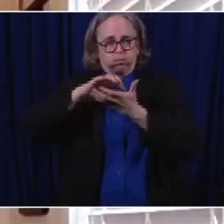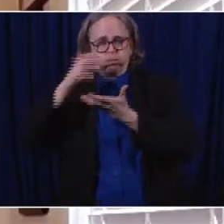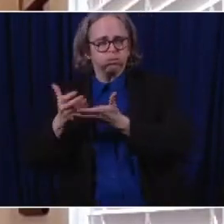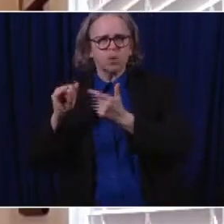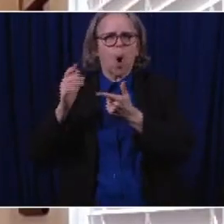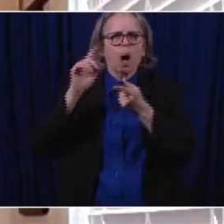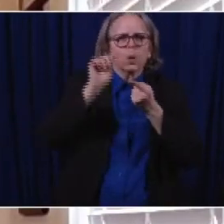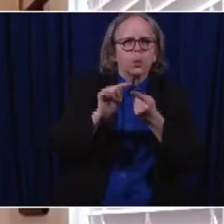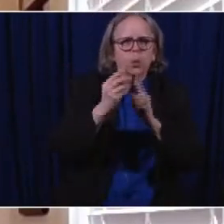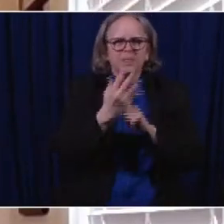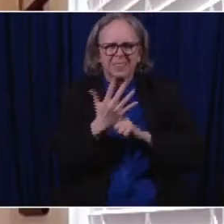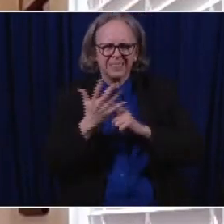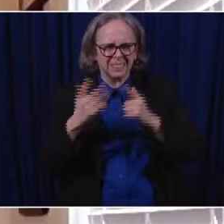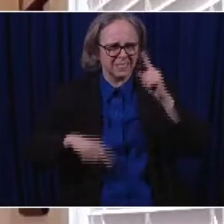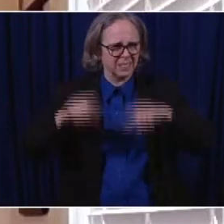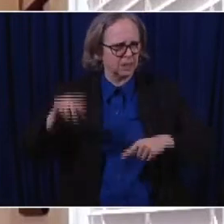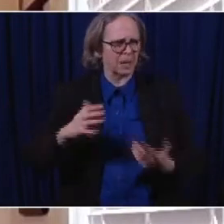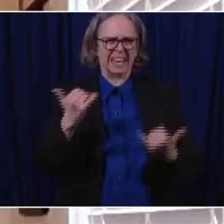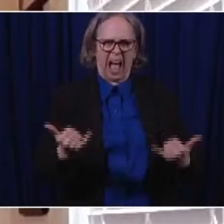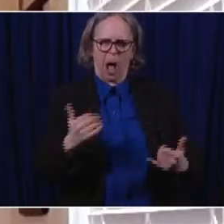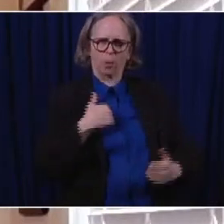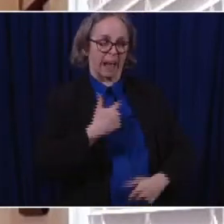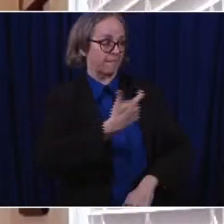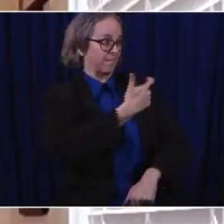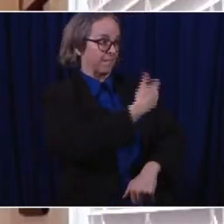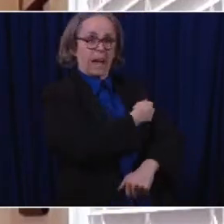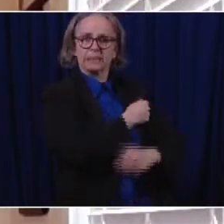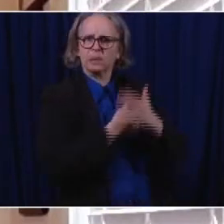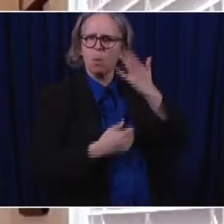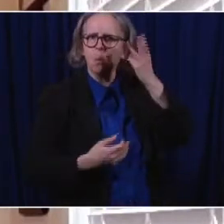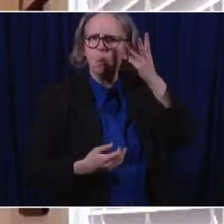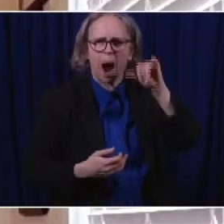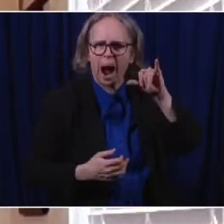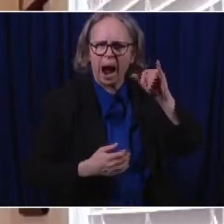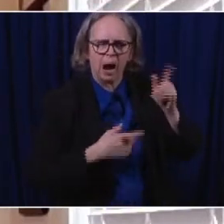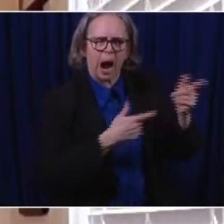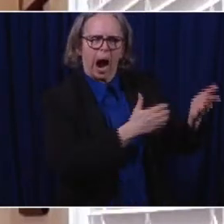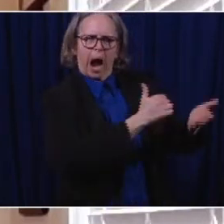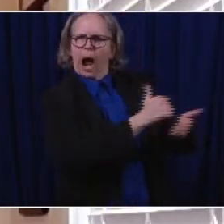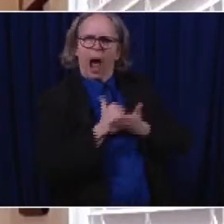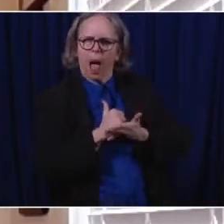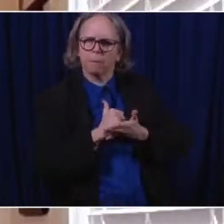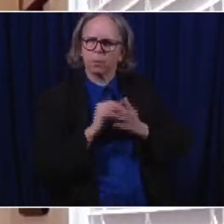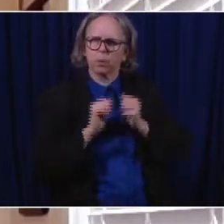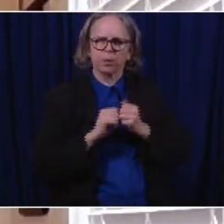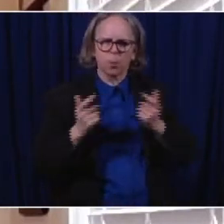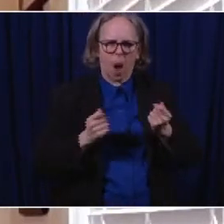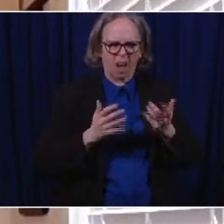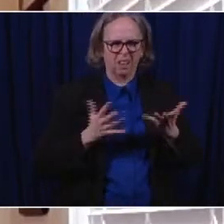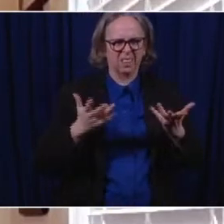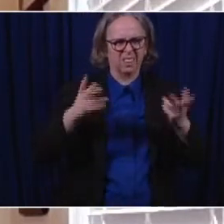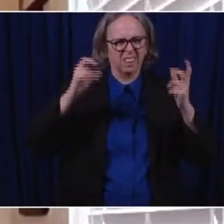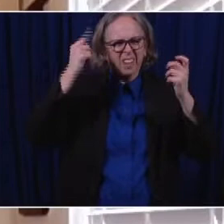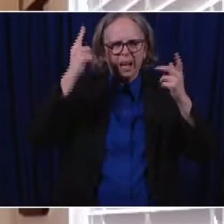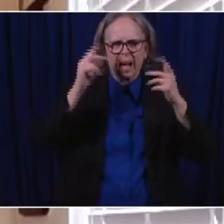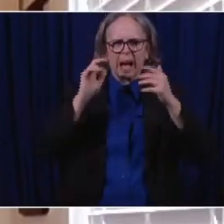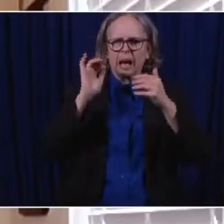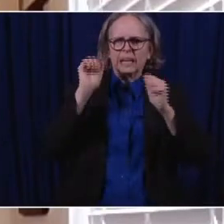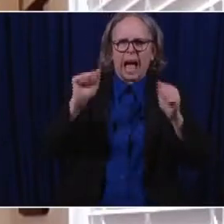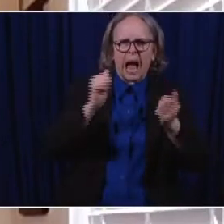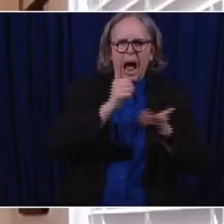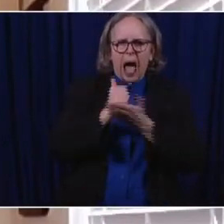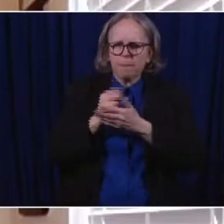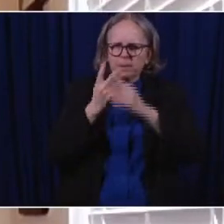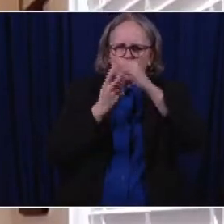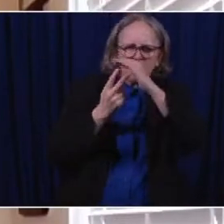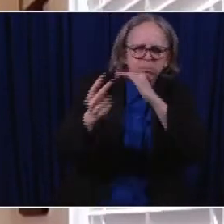a predictable response. Secondly, they produce that predictable response in a way